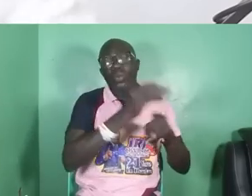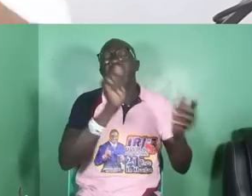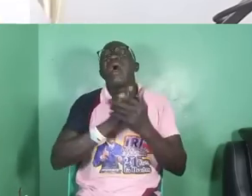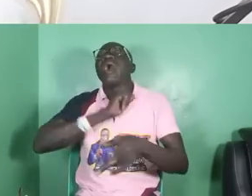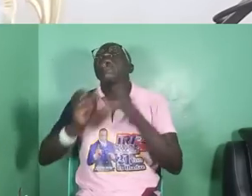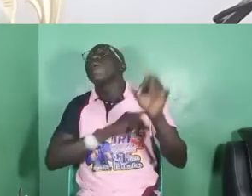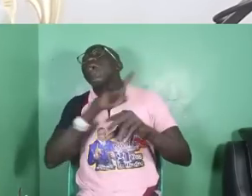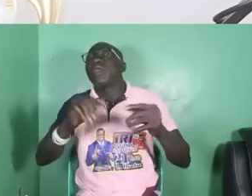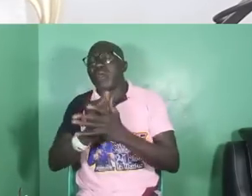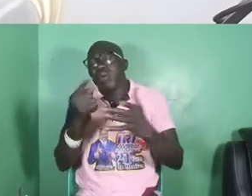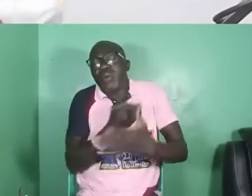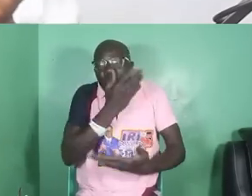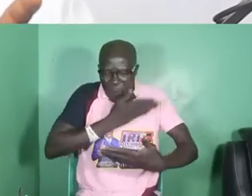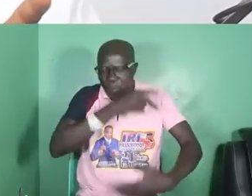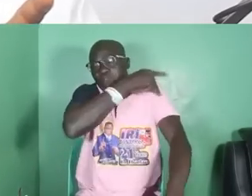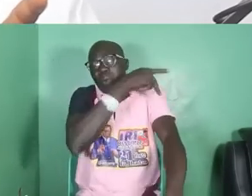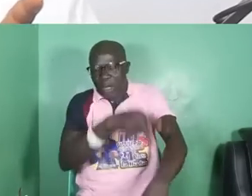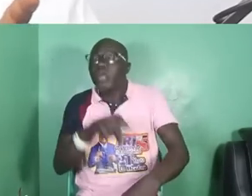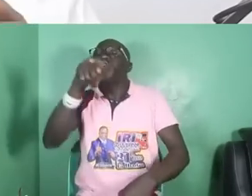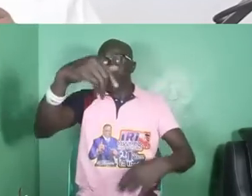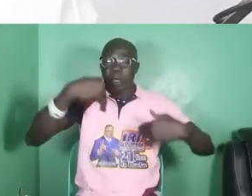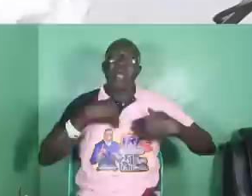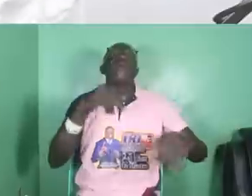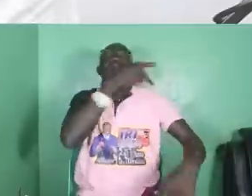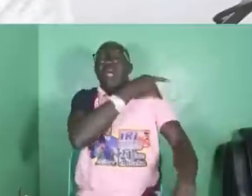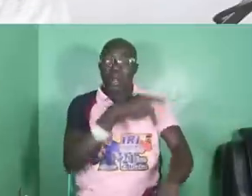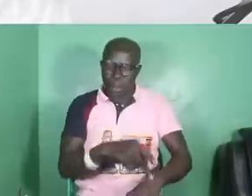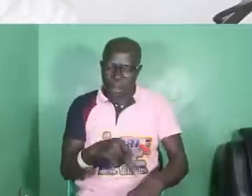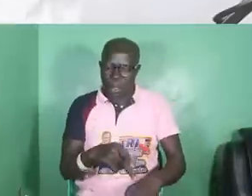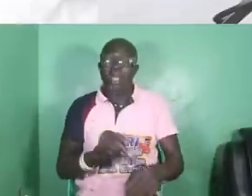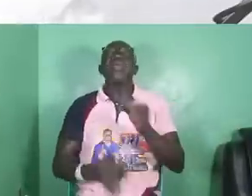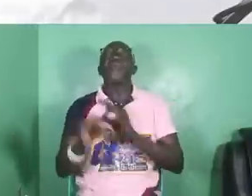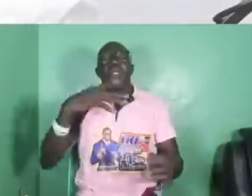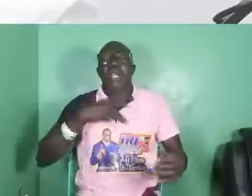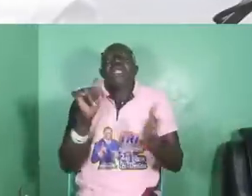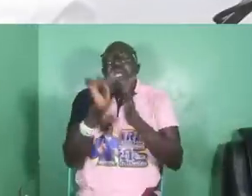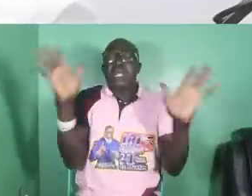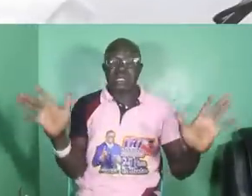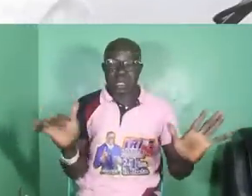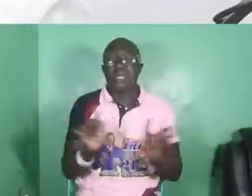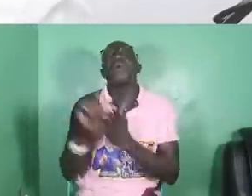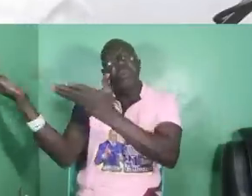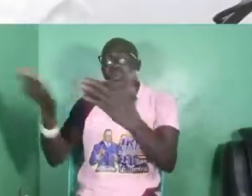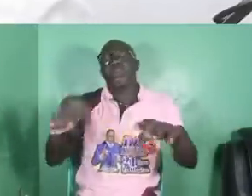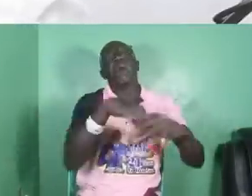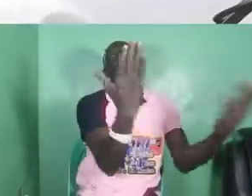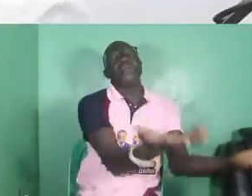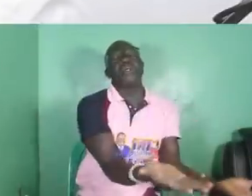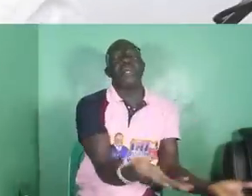wife. So, back in you get it? Exactly. She immediately you will conceive. You two will conceive. Anna, to Bawari, Anna say if it's like, if it's